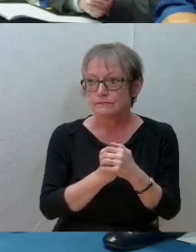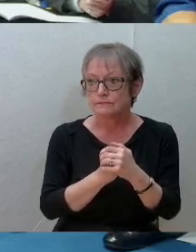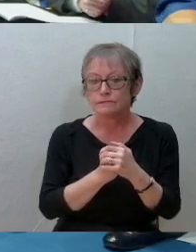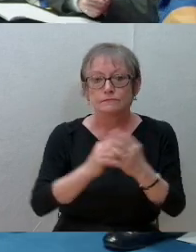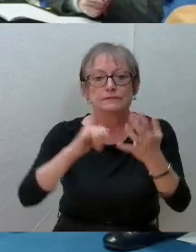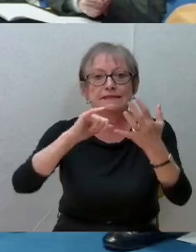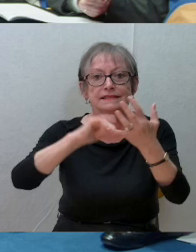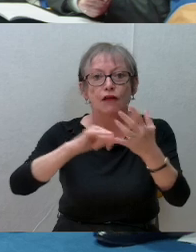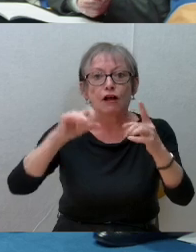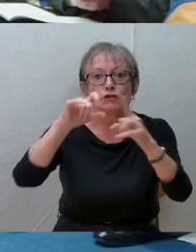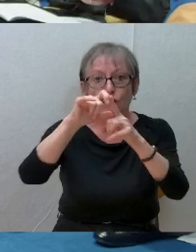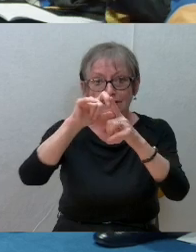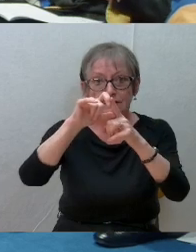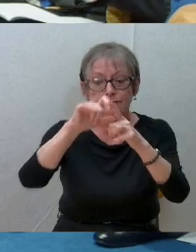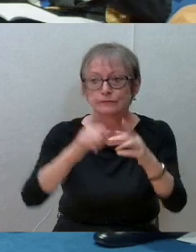Sarah Donaldson.